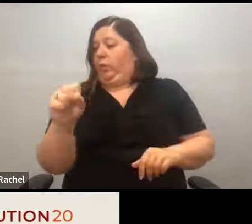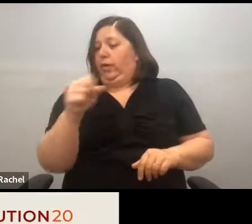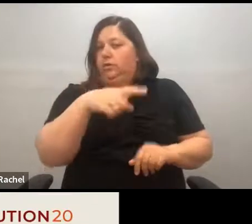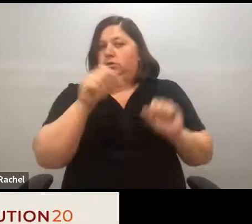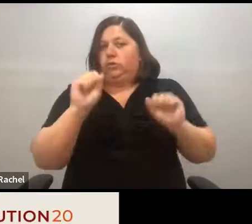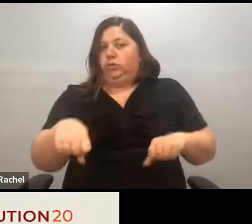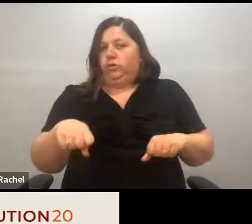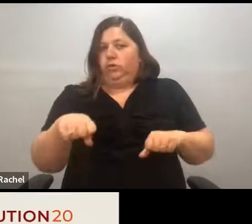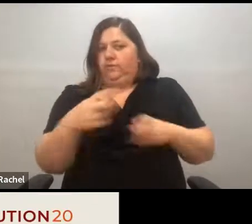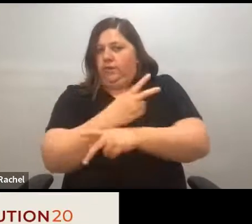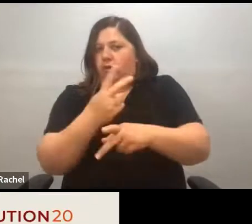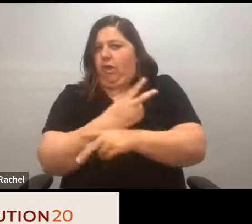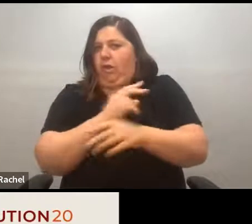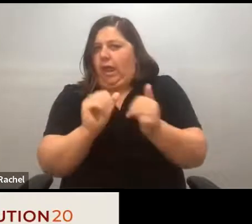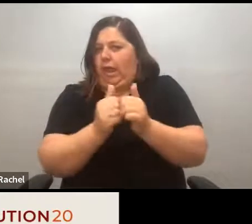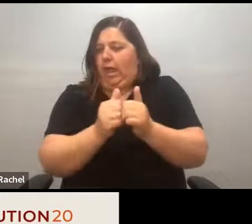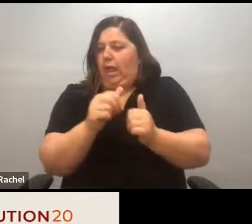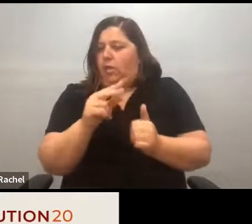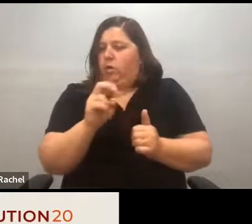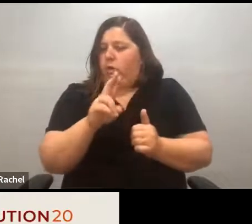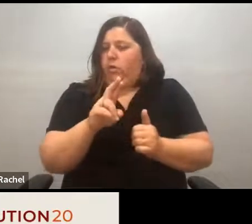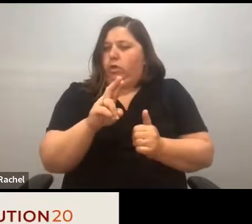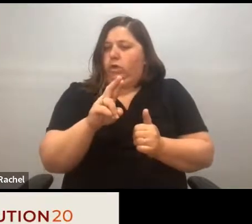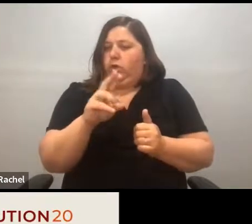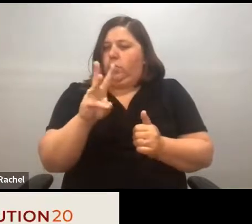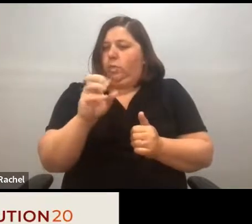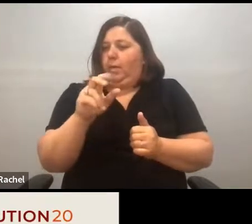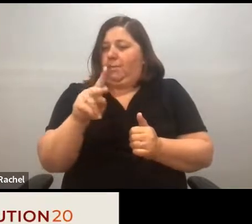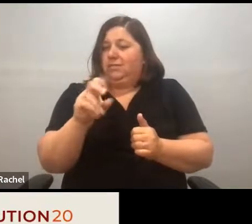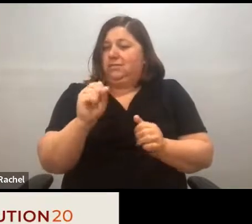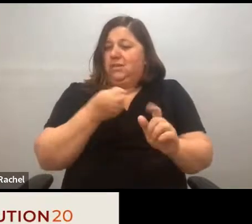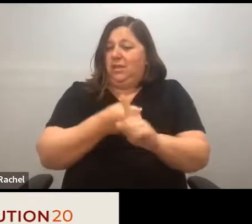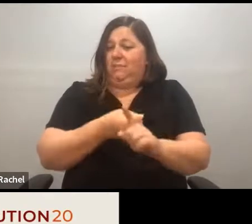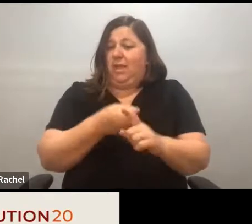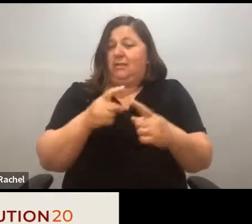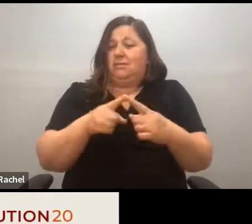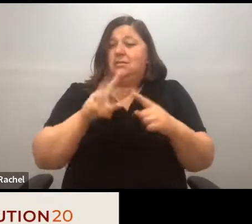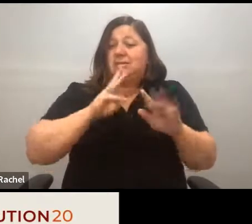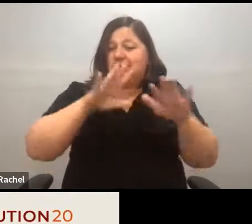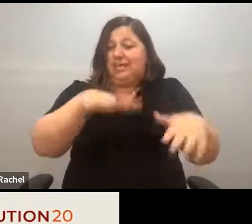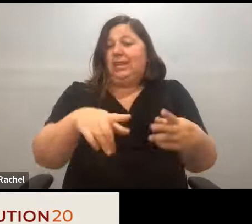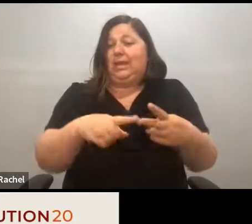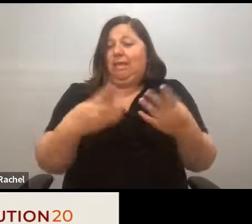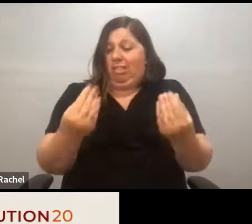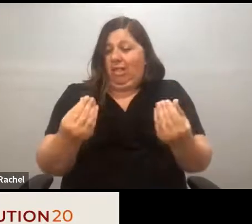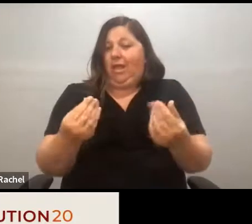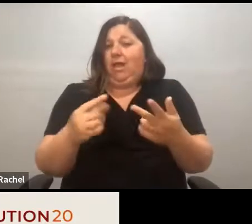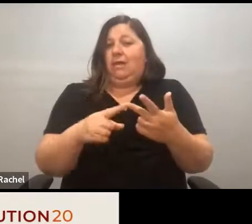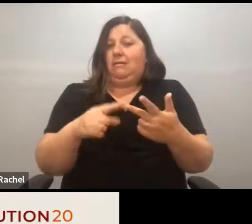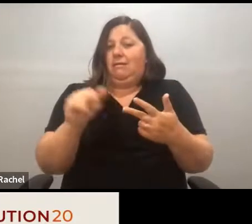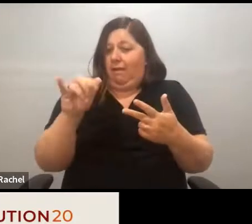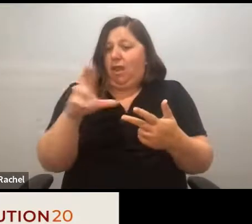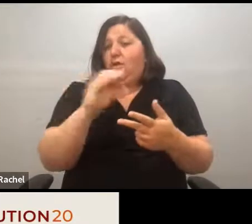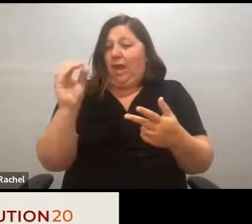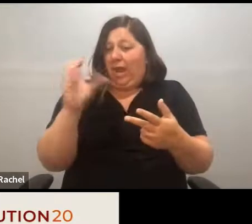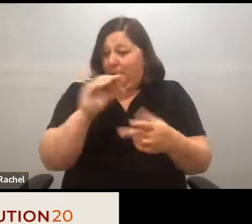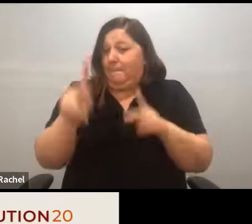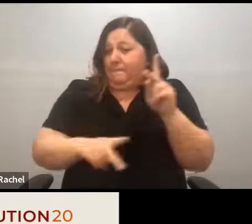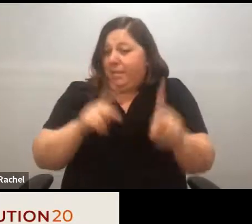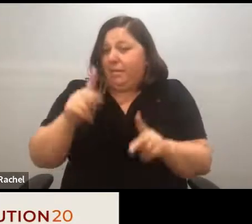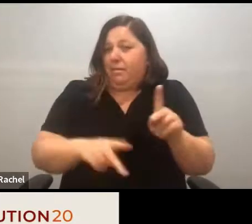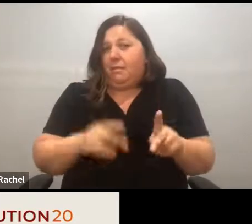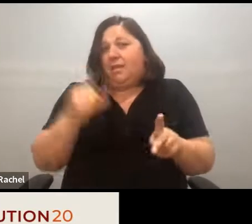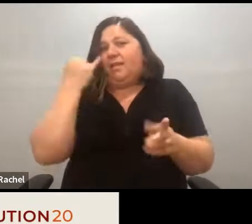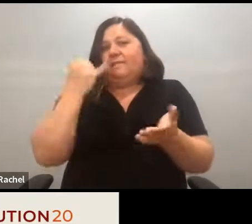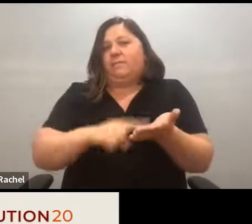these nuclear weapons affects land, sea, air, and also people, because there was also allegations that came out. If you look up